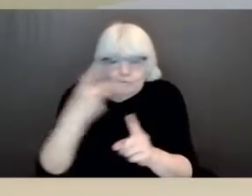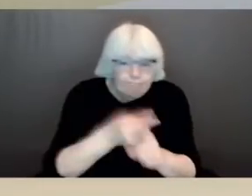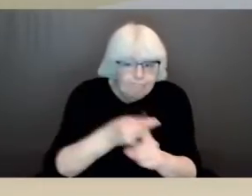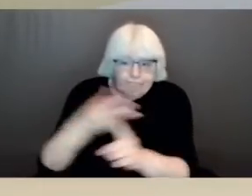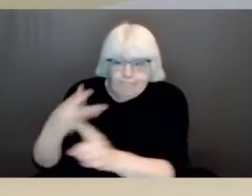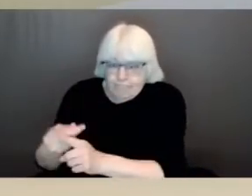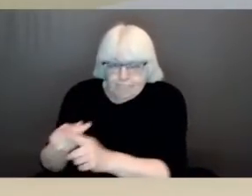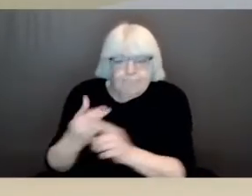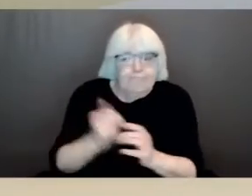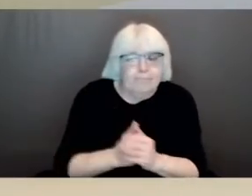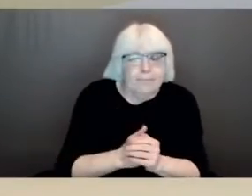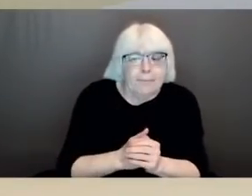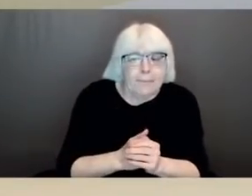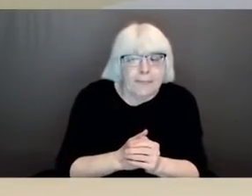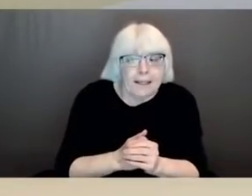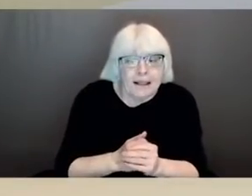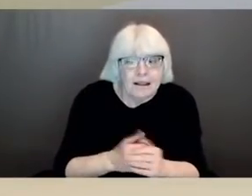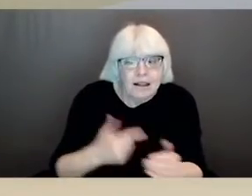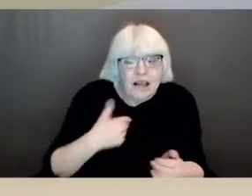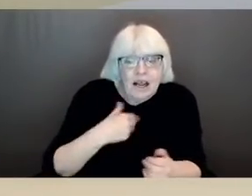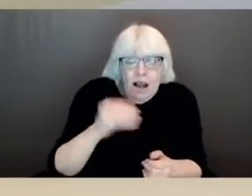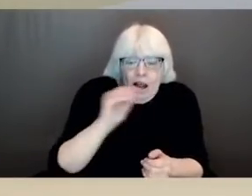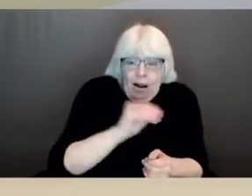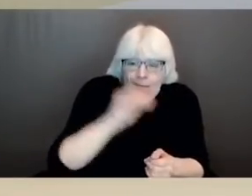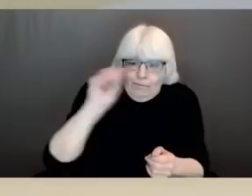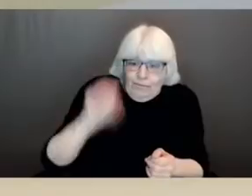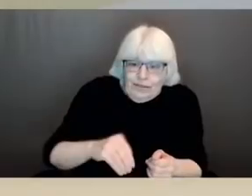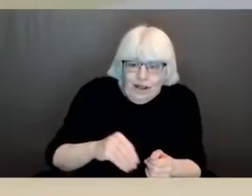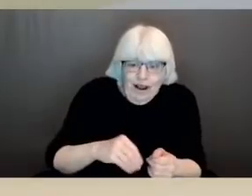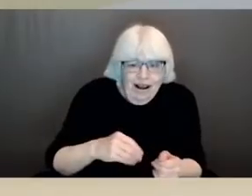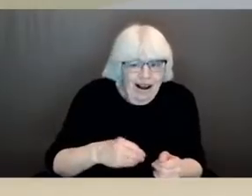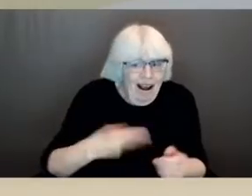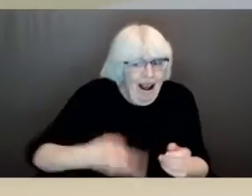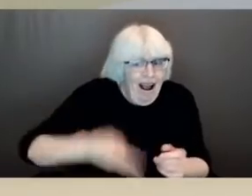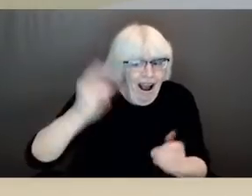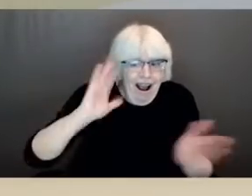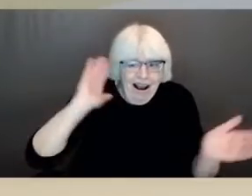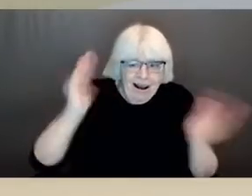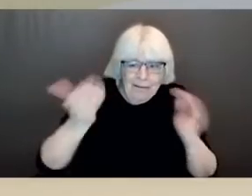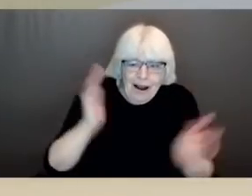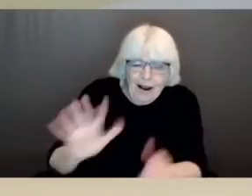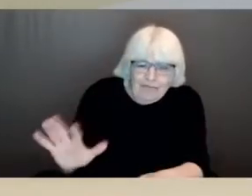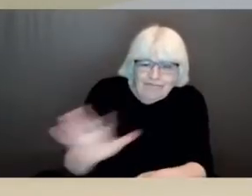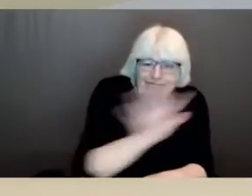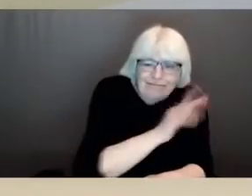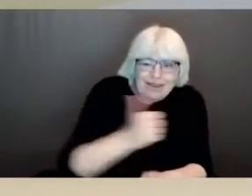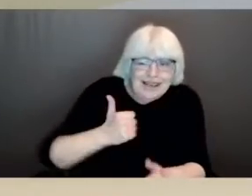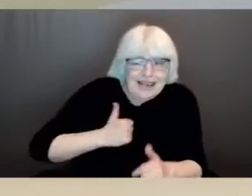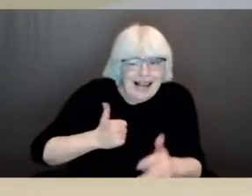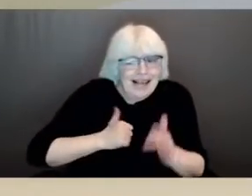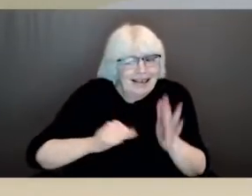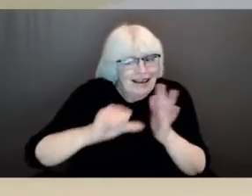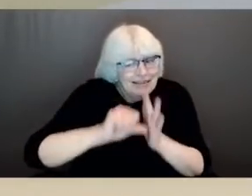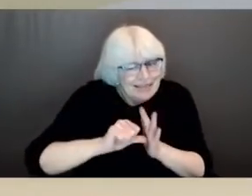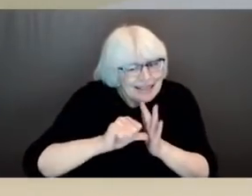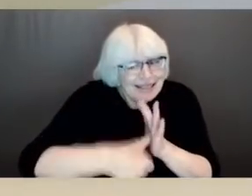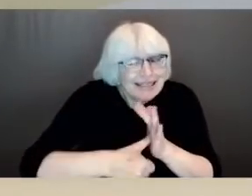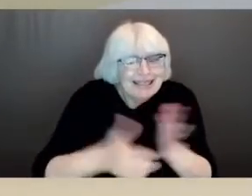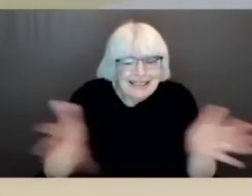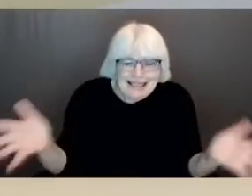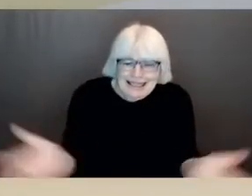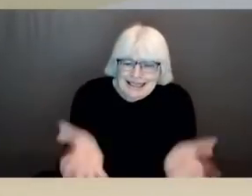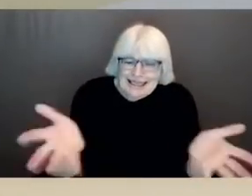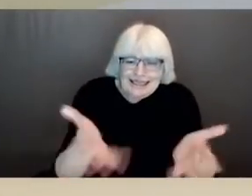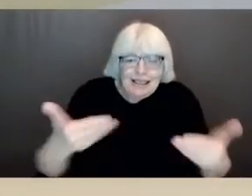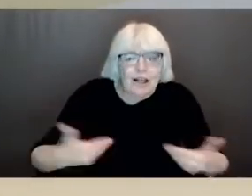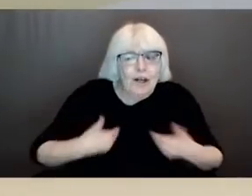are among the highest in the country, and we will continue to stress the importance of immunization in the younger age groups. Right now, our